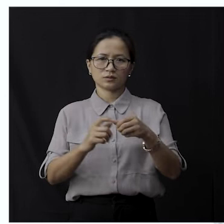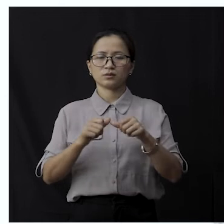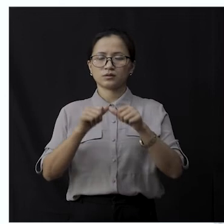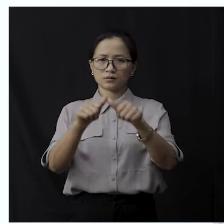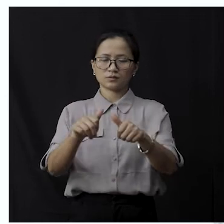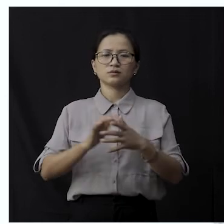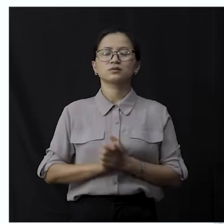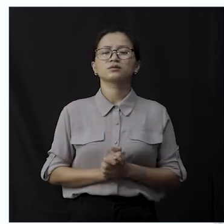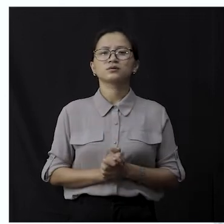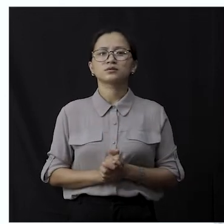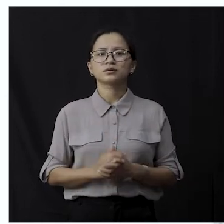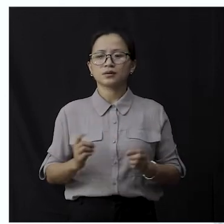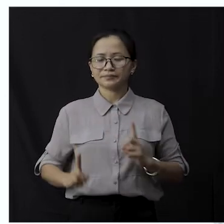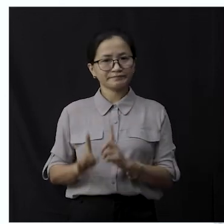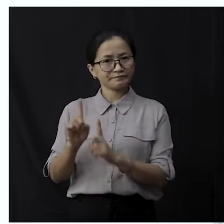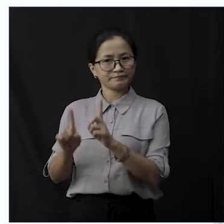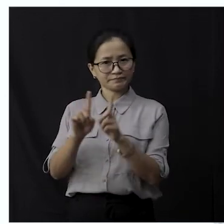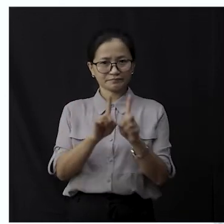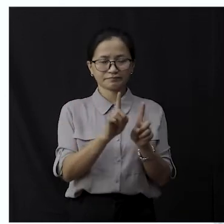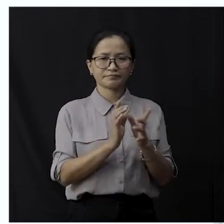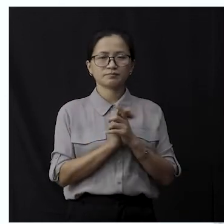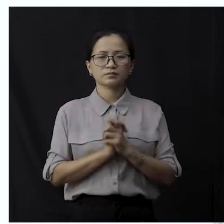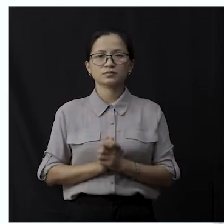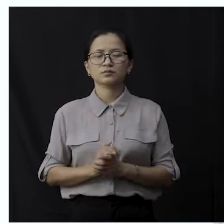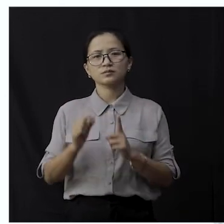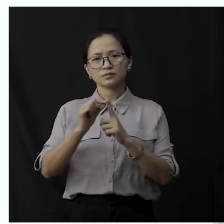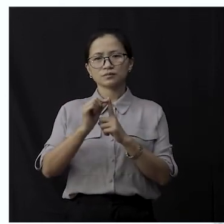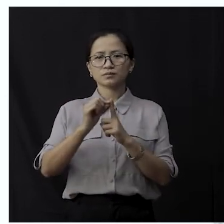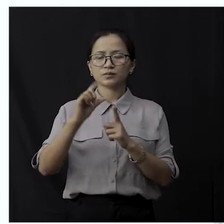would be plains,